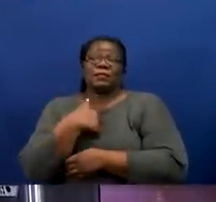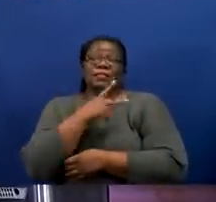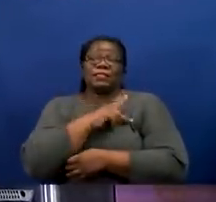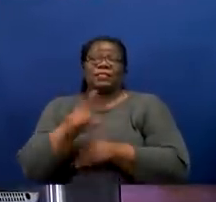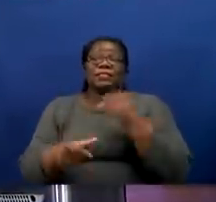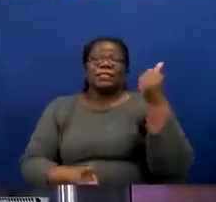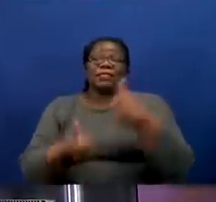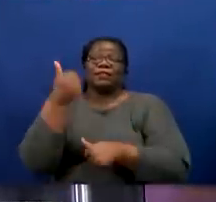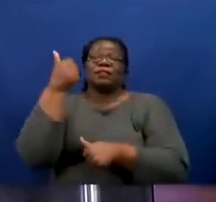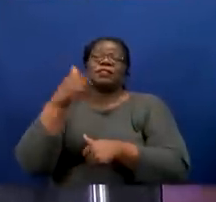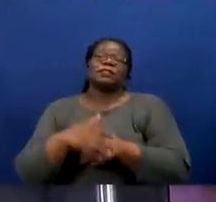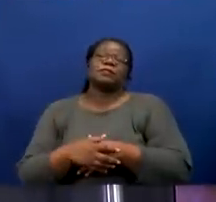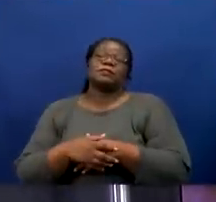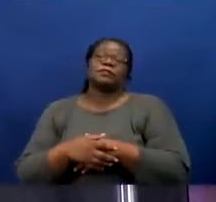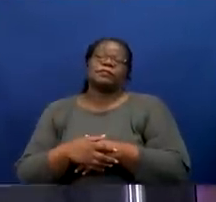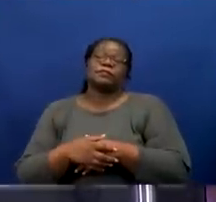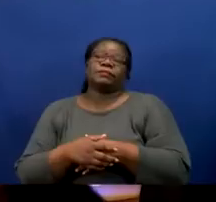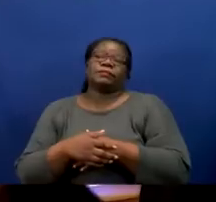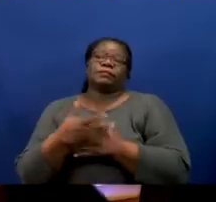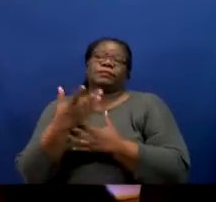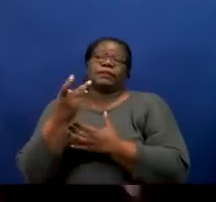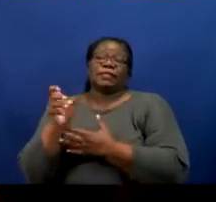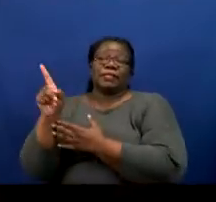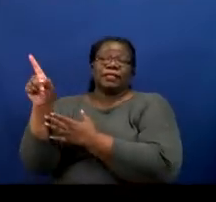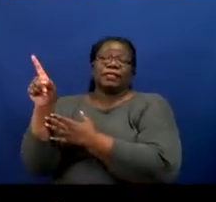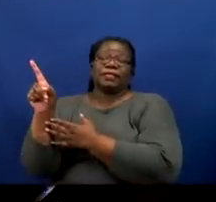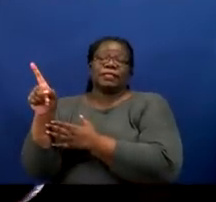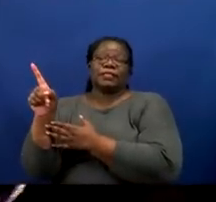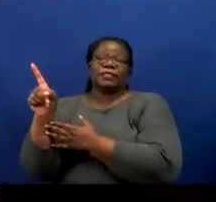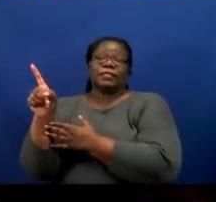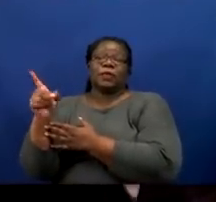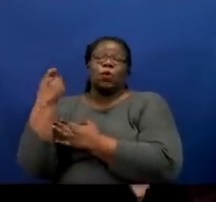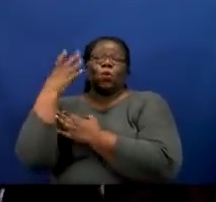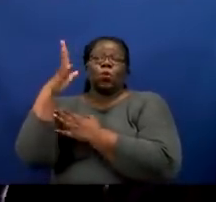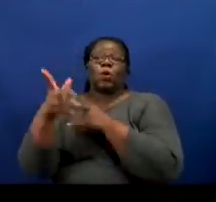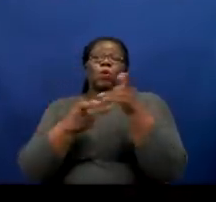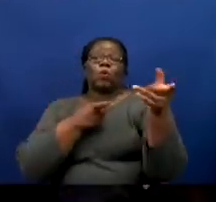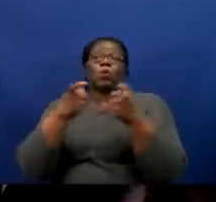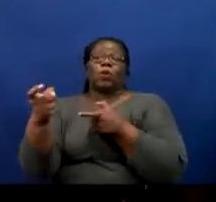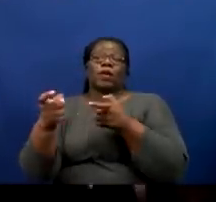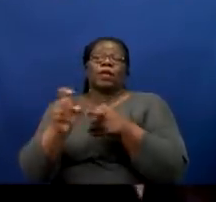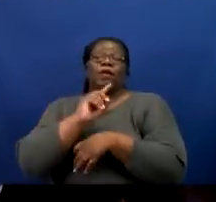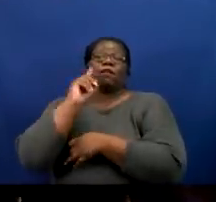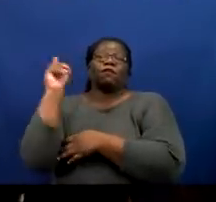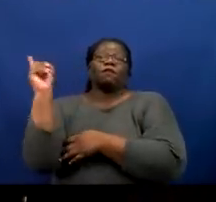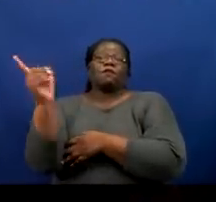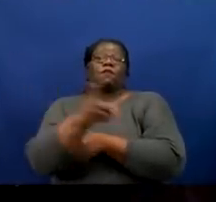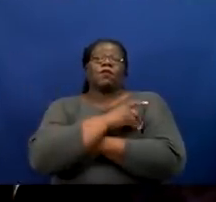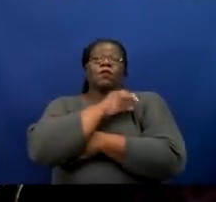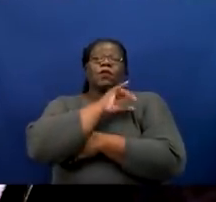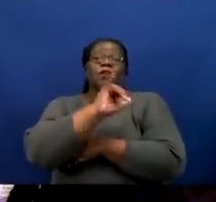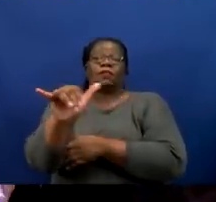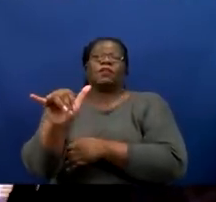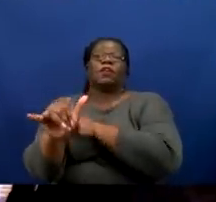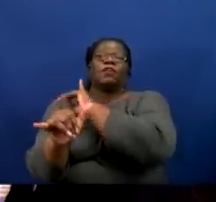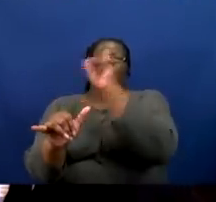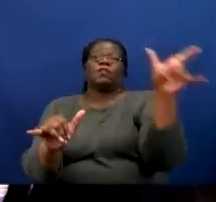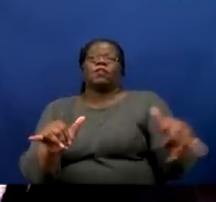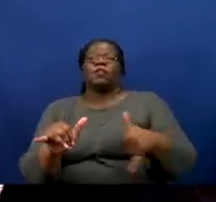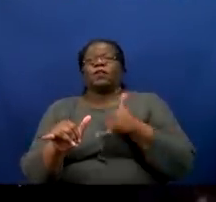of Kings, and he shall reign forever,